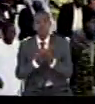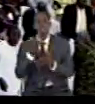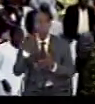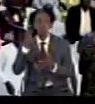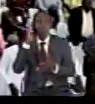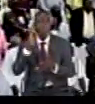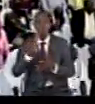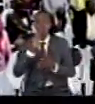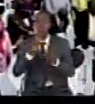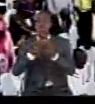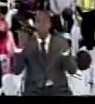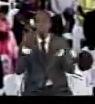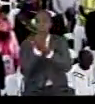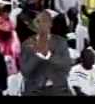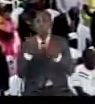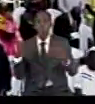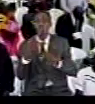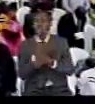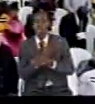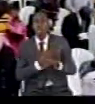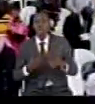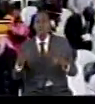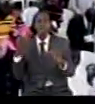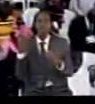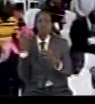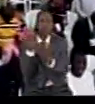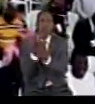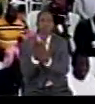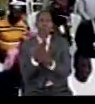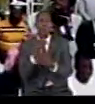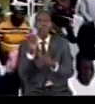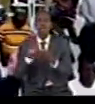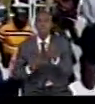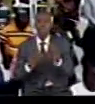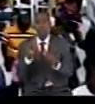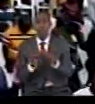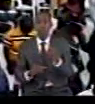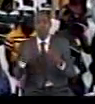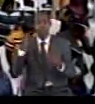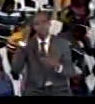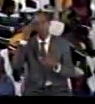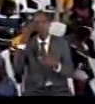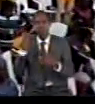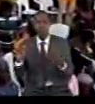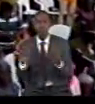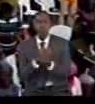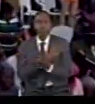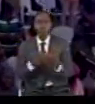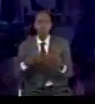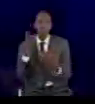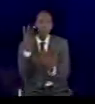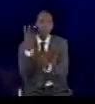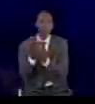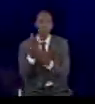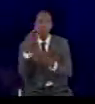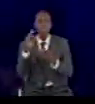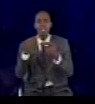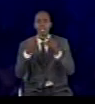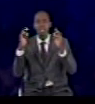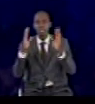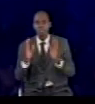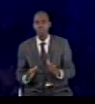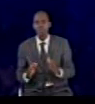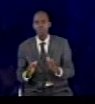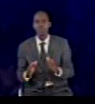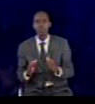arrest the floods of devastation arrest the floods of destruction arrest the enemy in its tracks stop